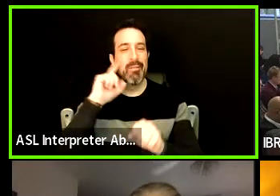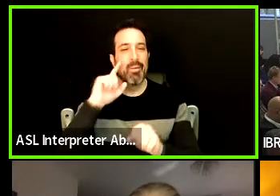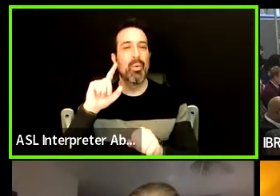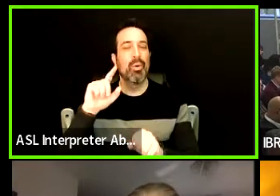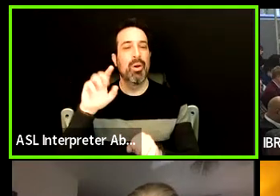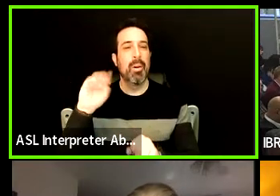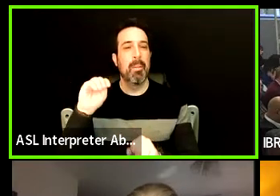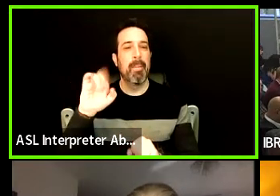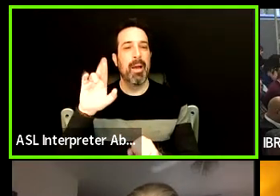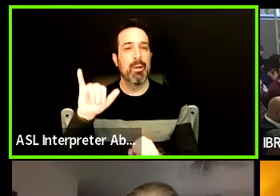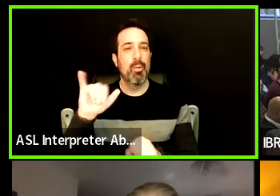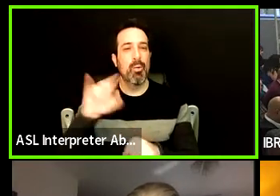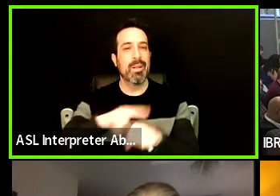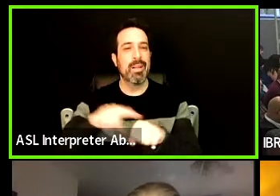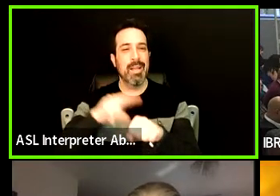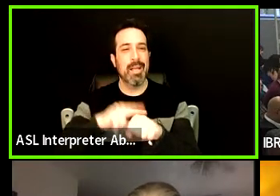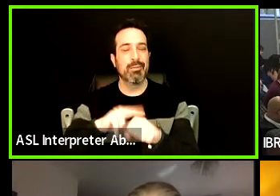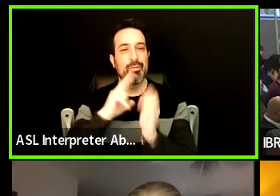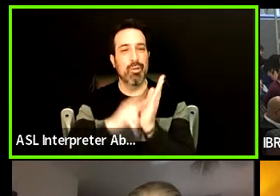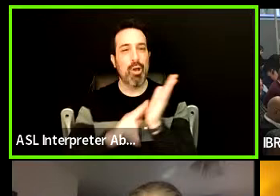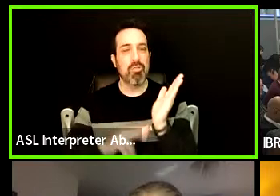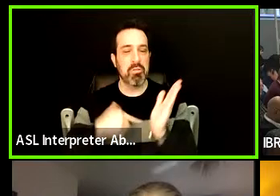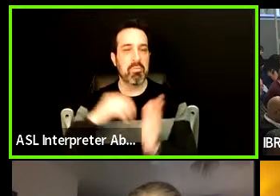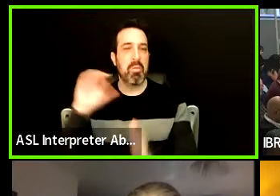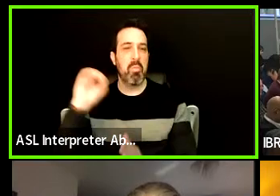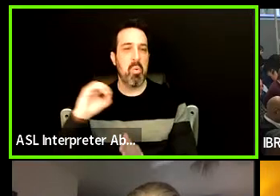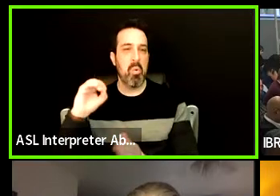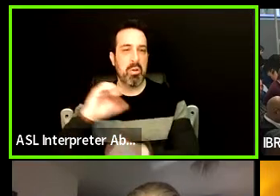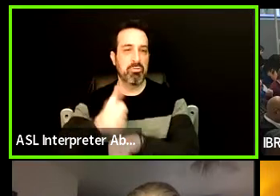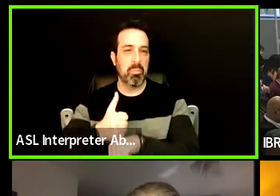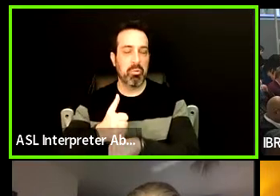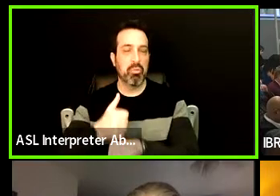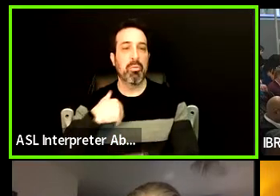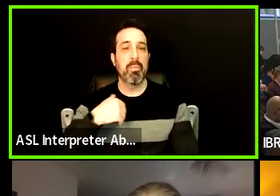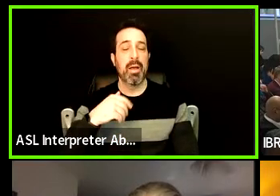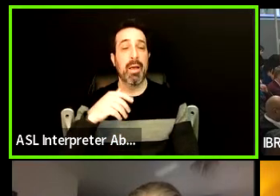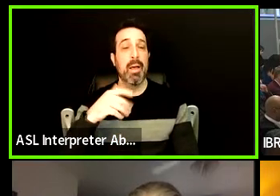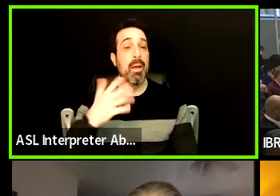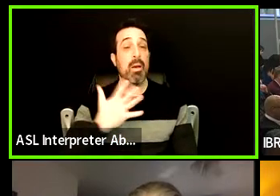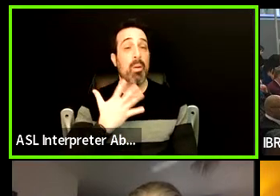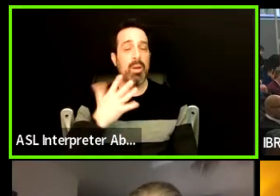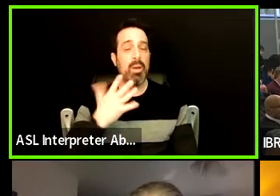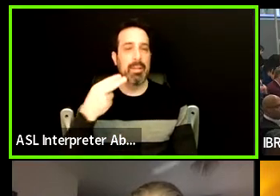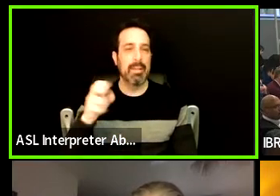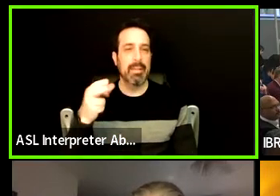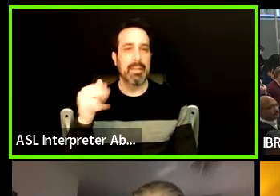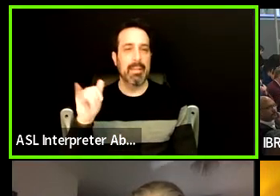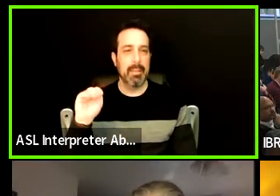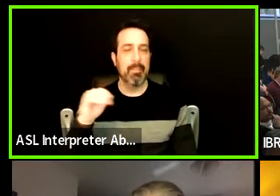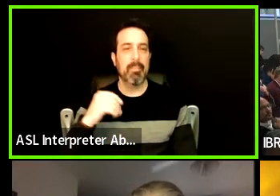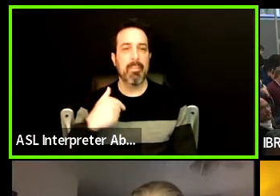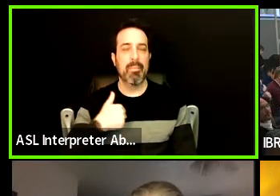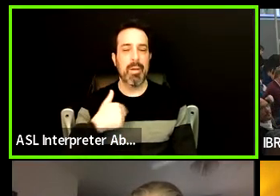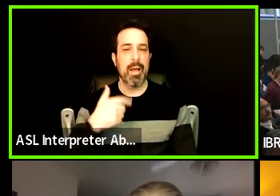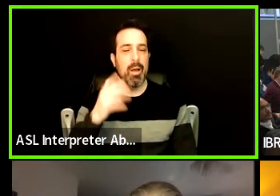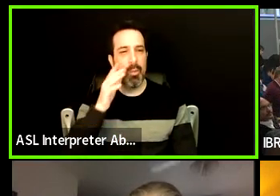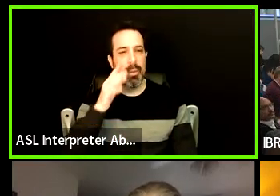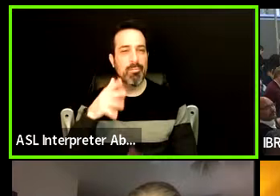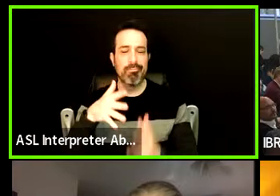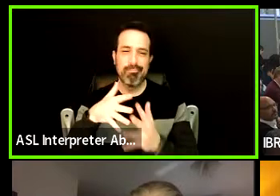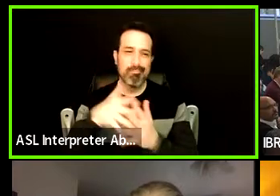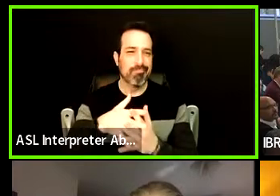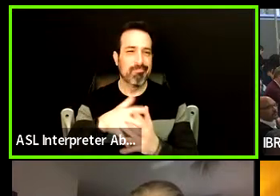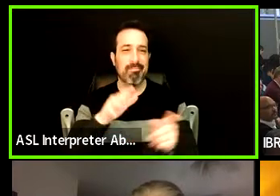Contractors, our Oregon chapter. My preferred pronouns are he, him. I'm gonna double down on Marcus